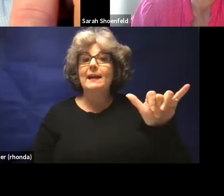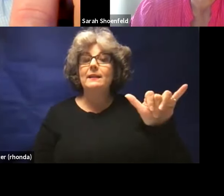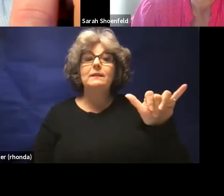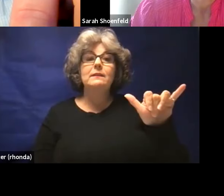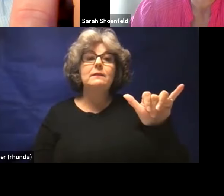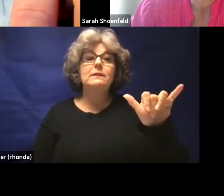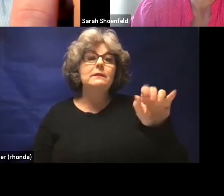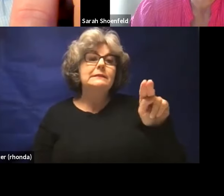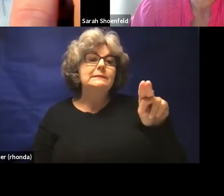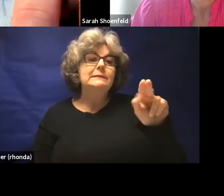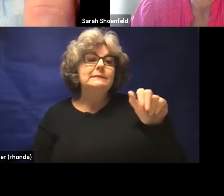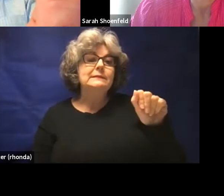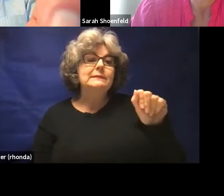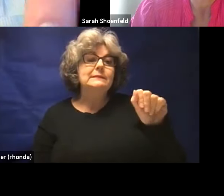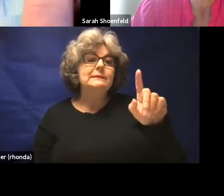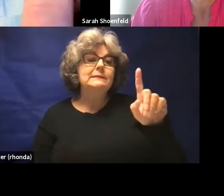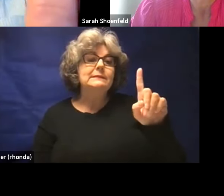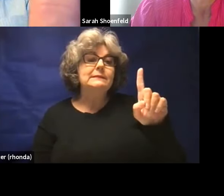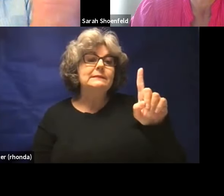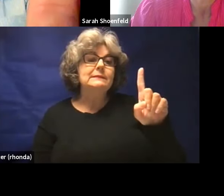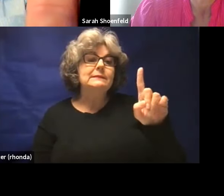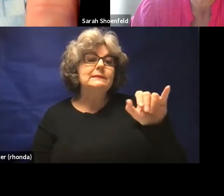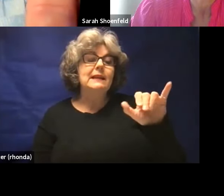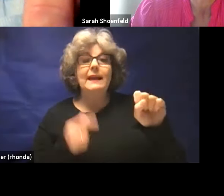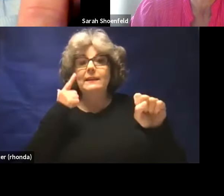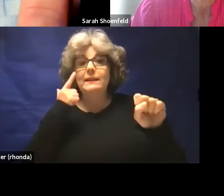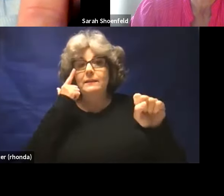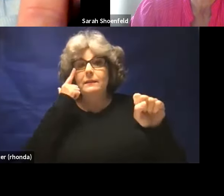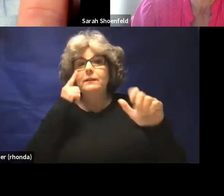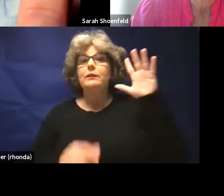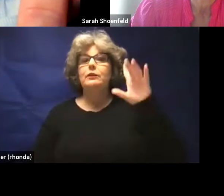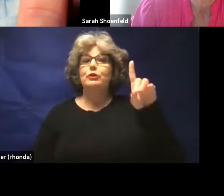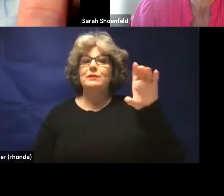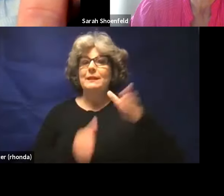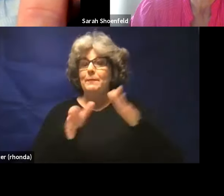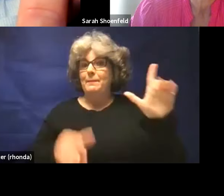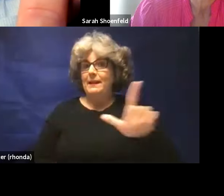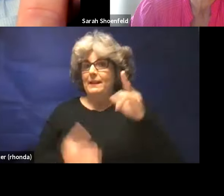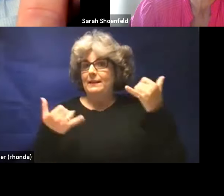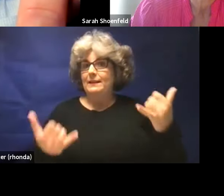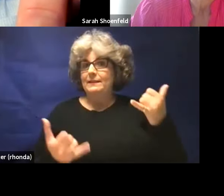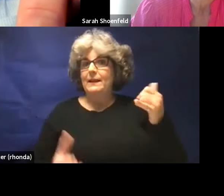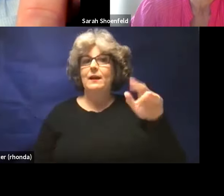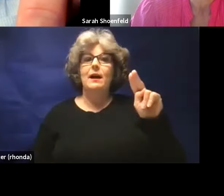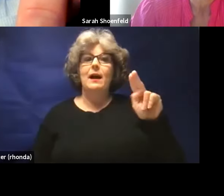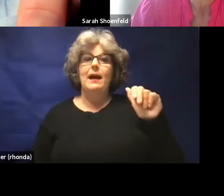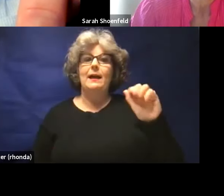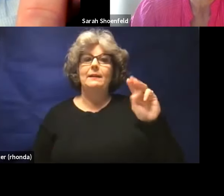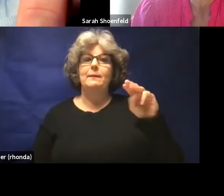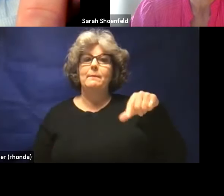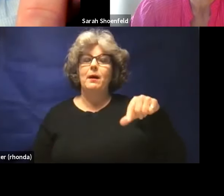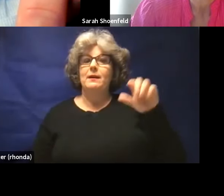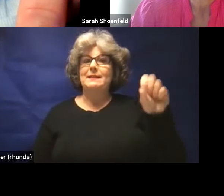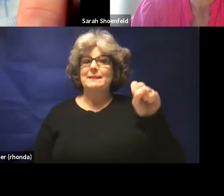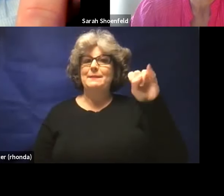name? Navies. What's her last name? Kelly Navies. Yeah. She used to be at the DC Public Library. Now she's at NMOC,